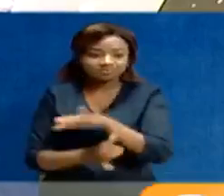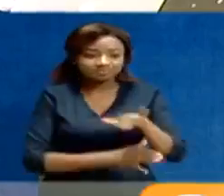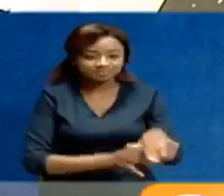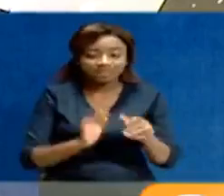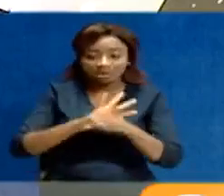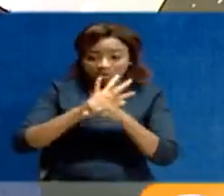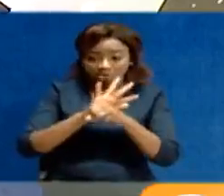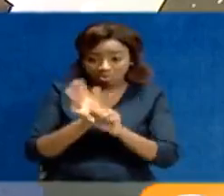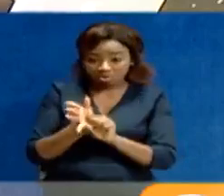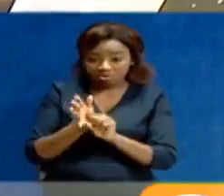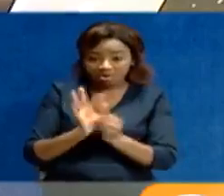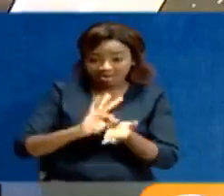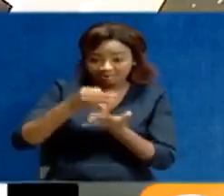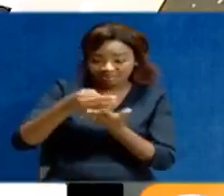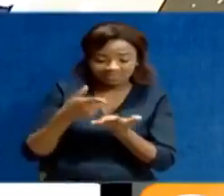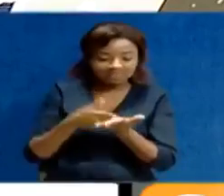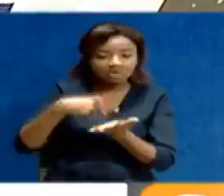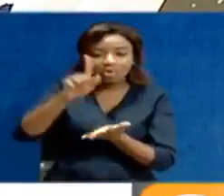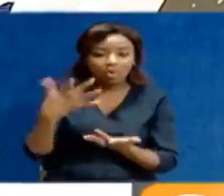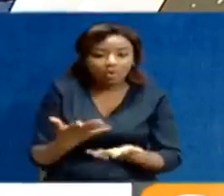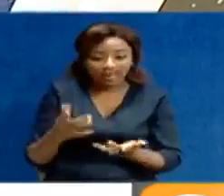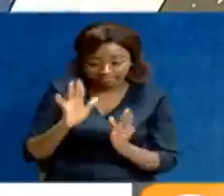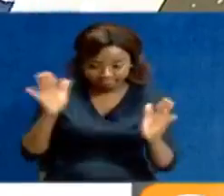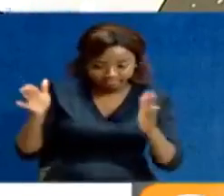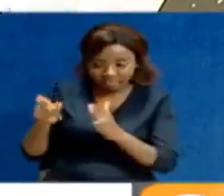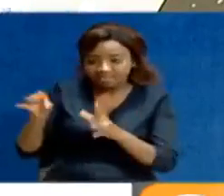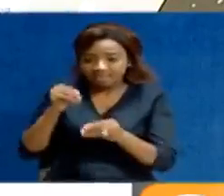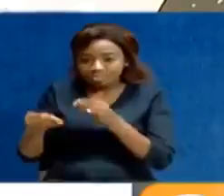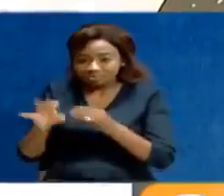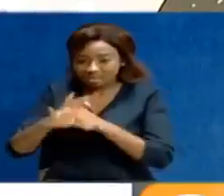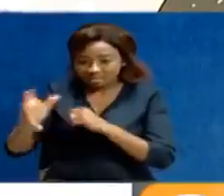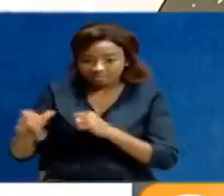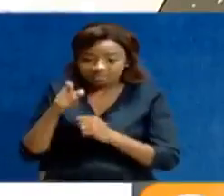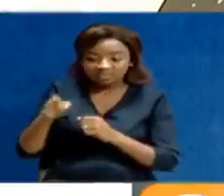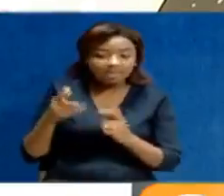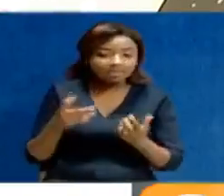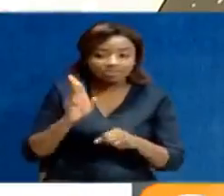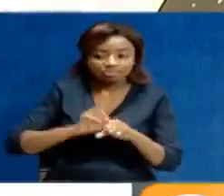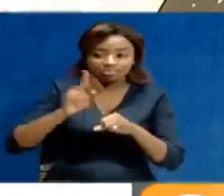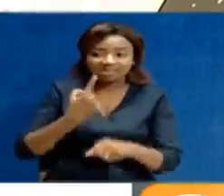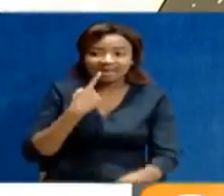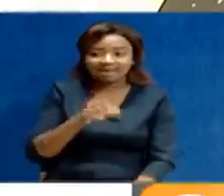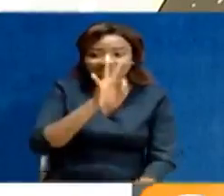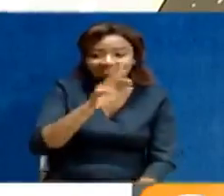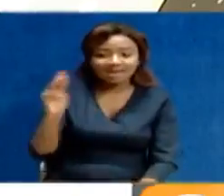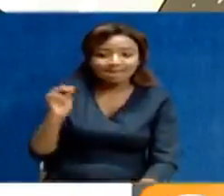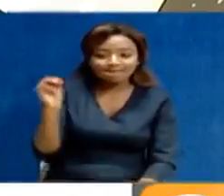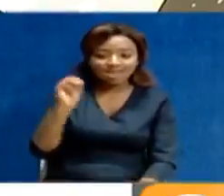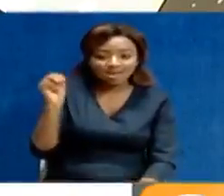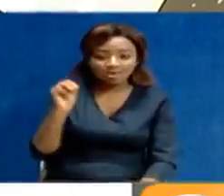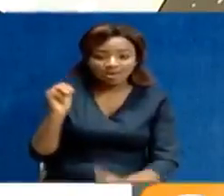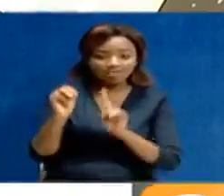It's missing COVID-19 funds, and there's a focus today on Busia County. So this is why they're on the spot. They spent 103 million